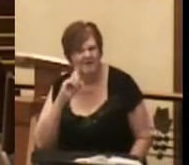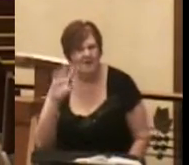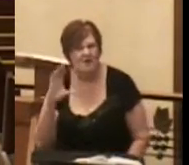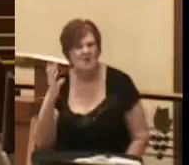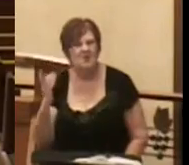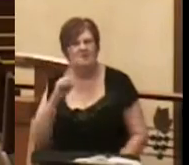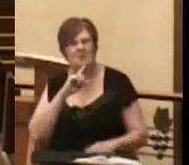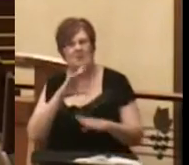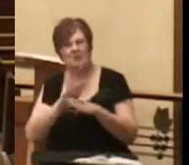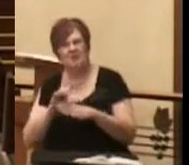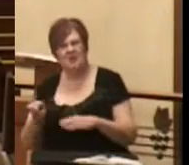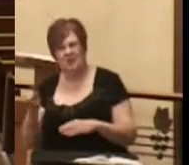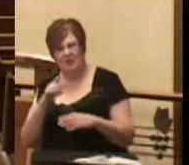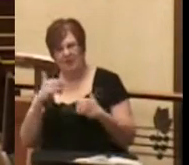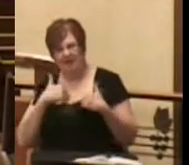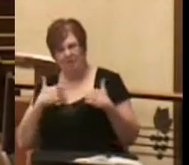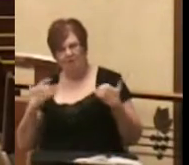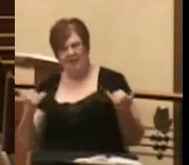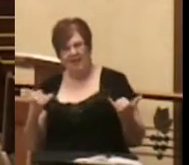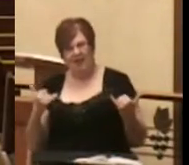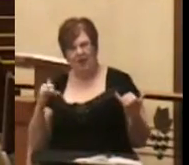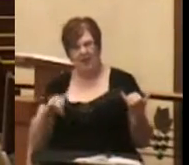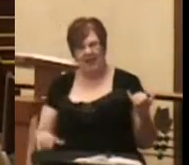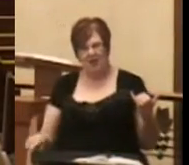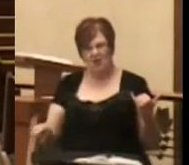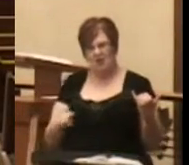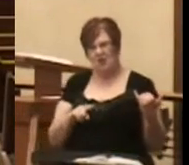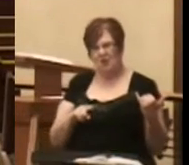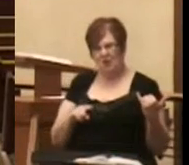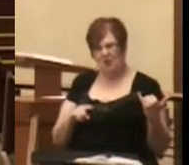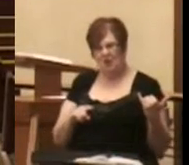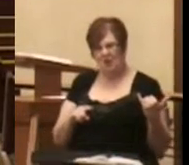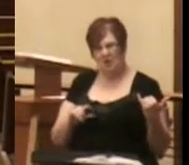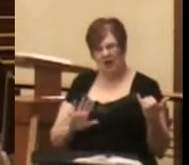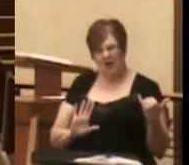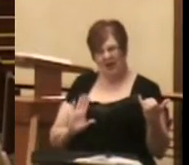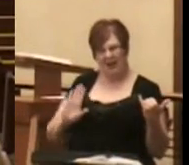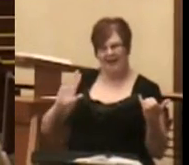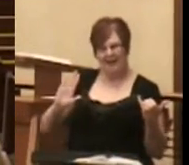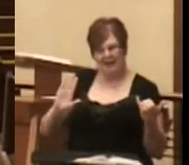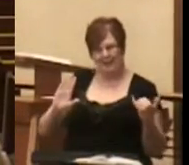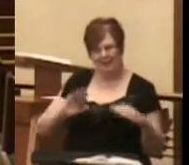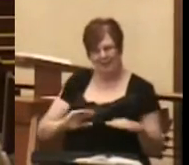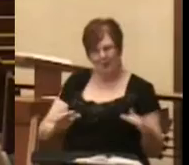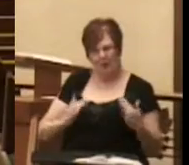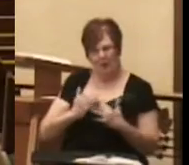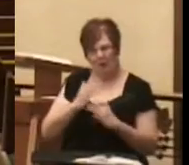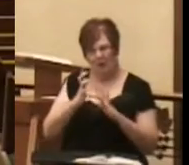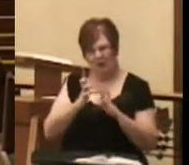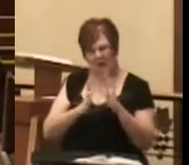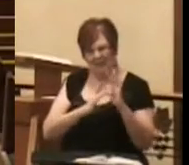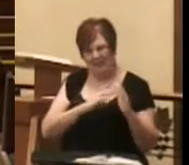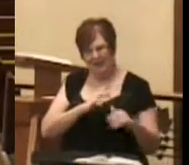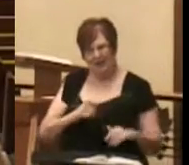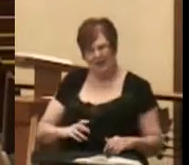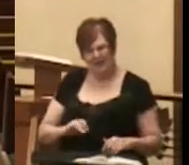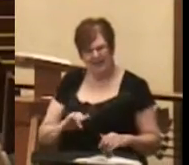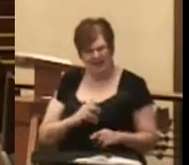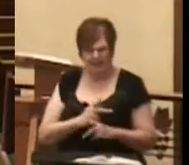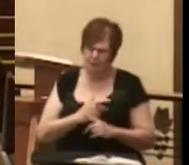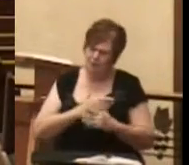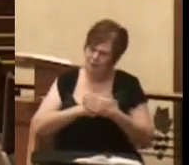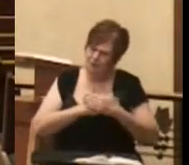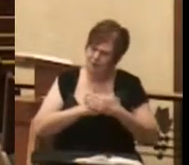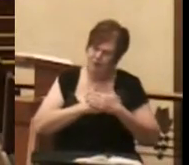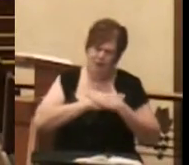given you a promise that you have right now, and that is that you are his child through Jesus Christ, and that he holds you